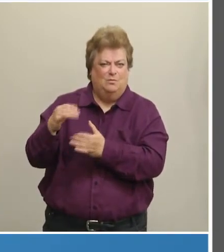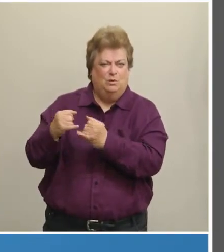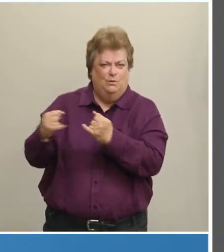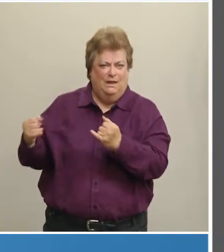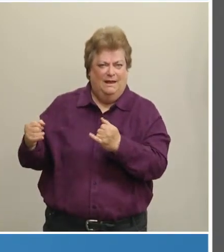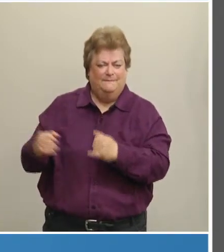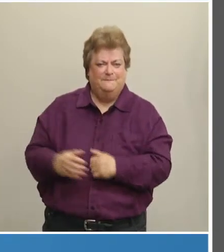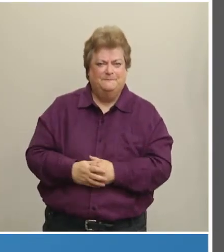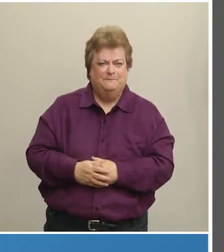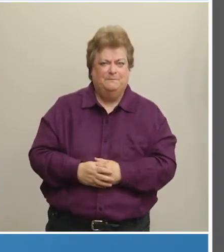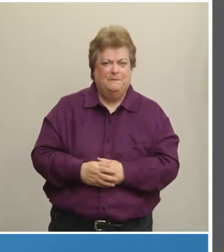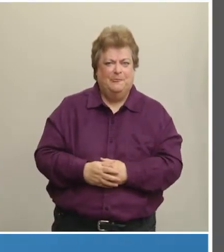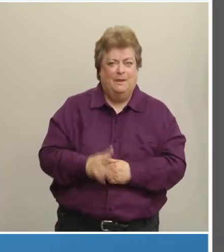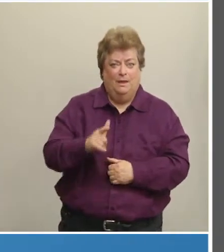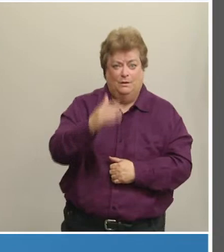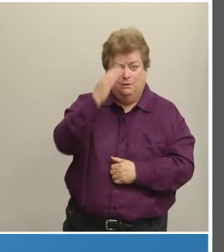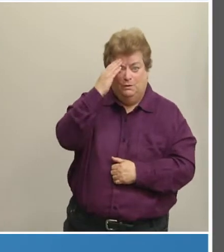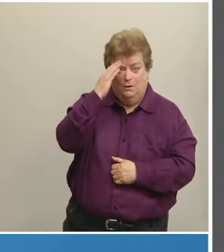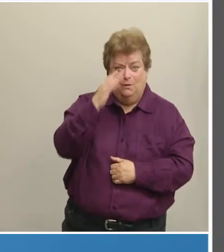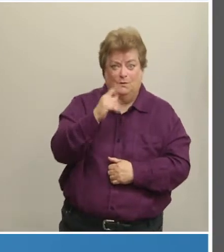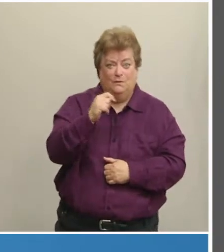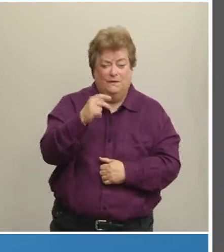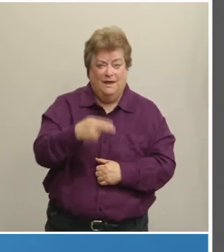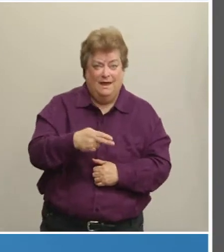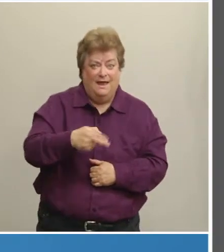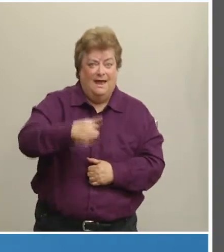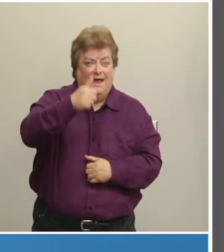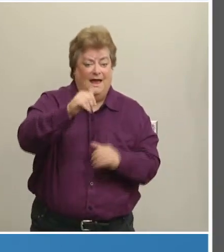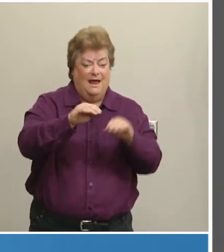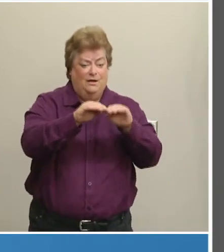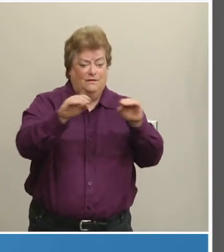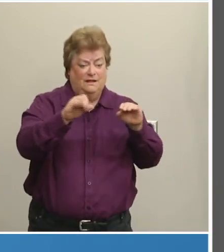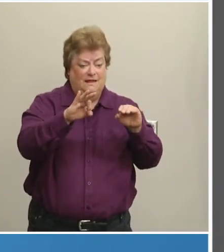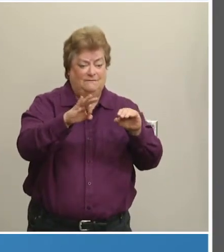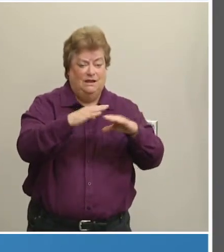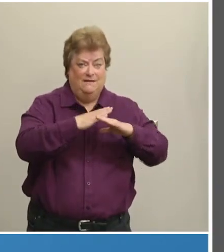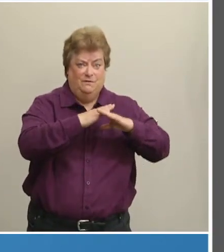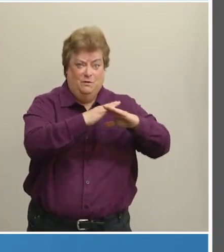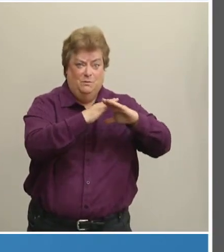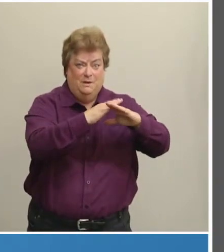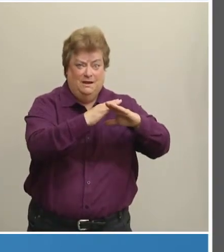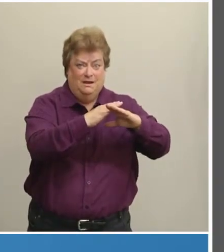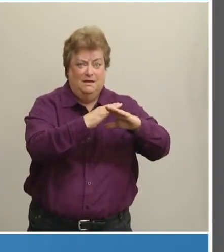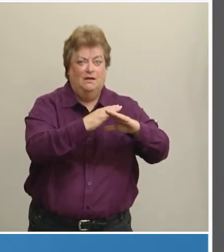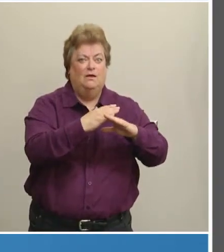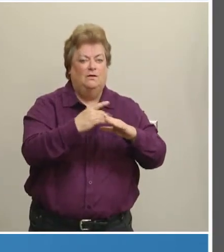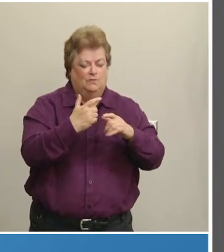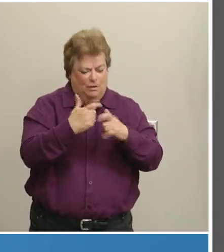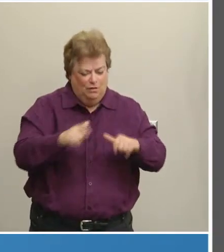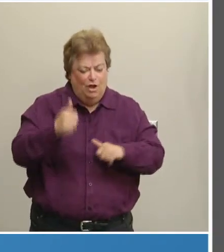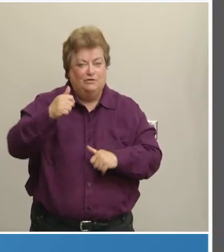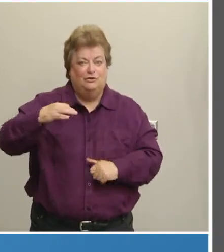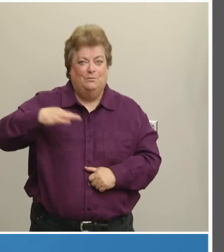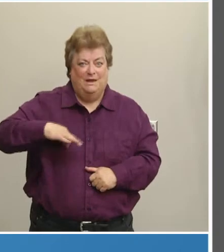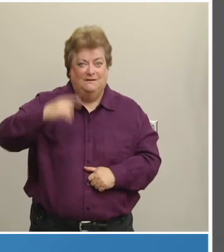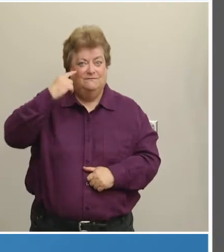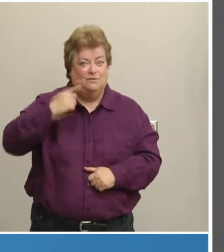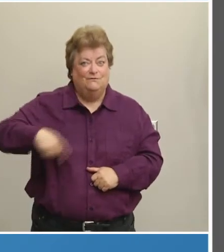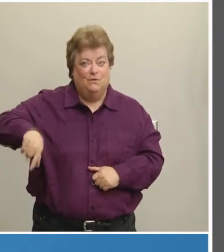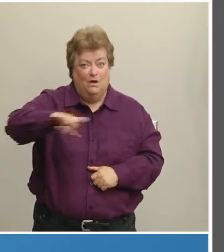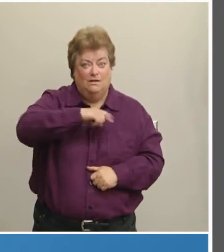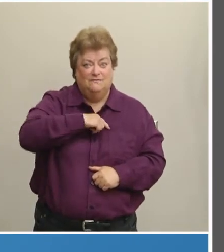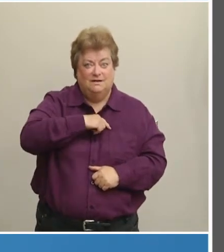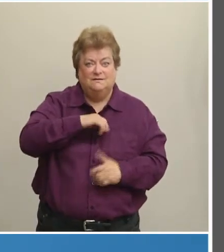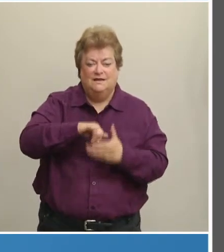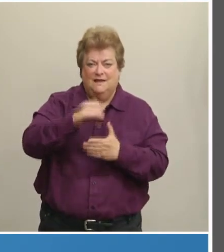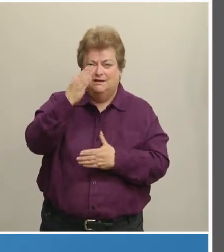line. As we know, the higher the level of immunity in the community, the larger the benefit. This is why it's so important